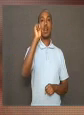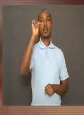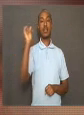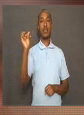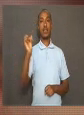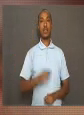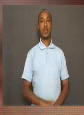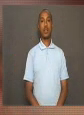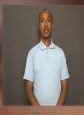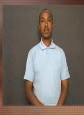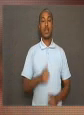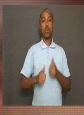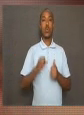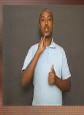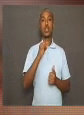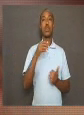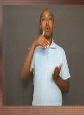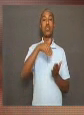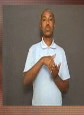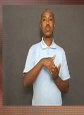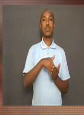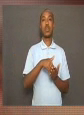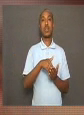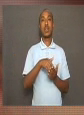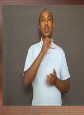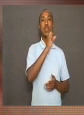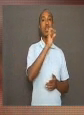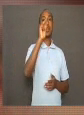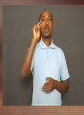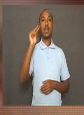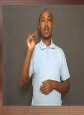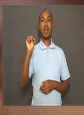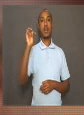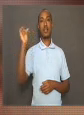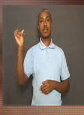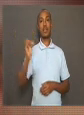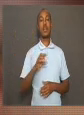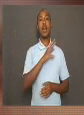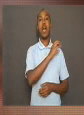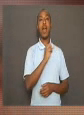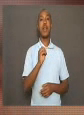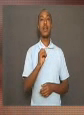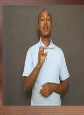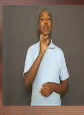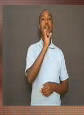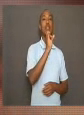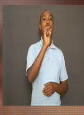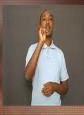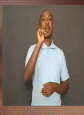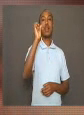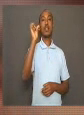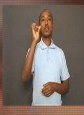trinitrotoluene, which is also referred to as TNT, and